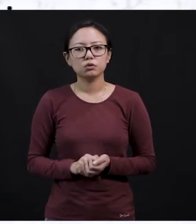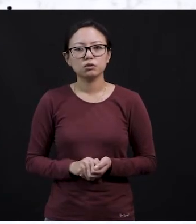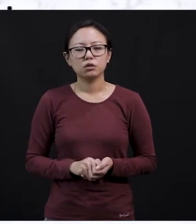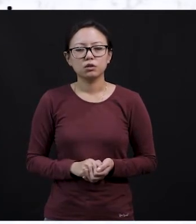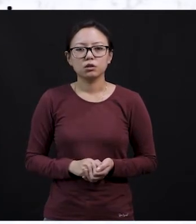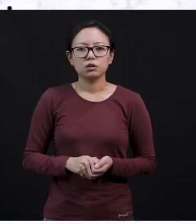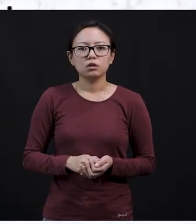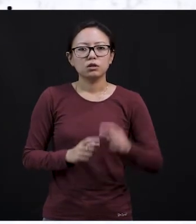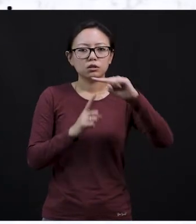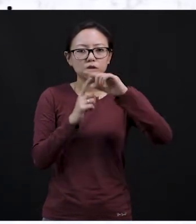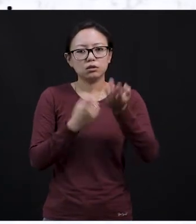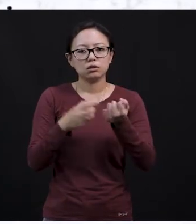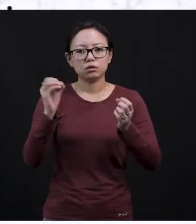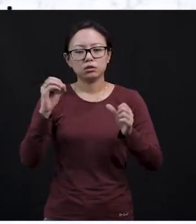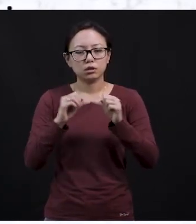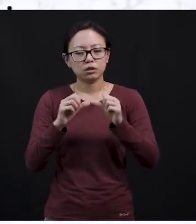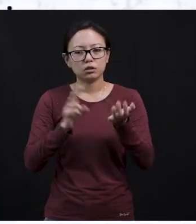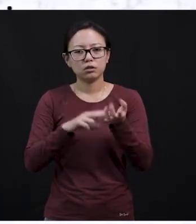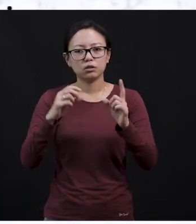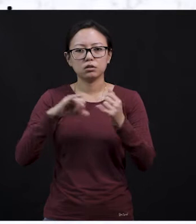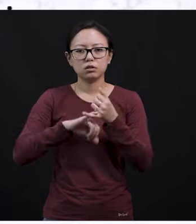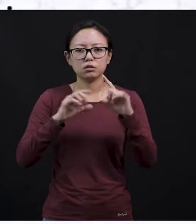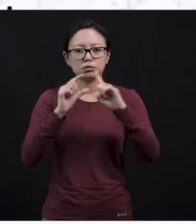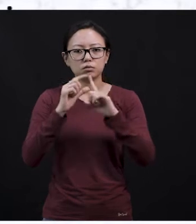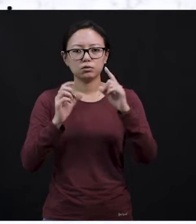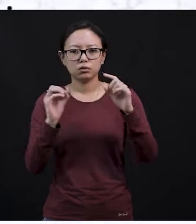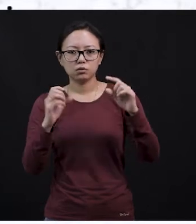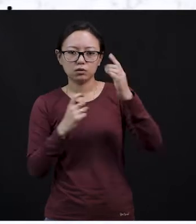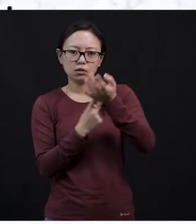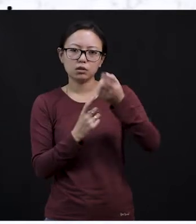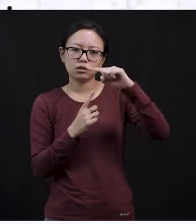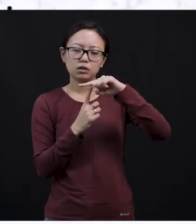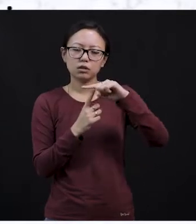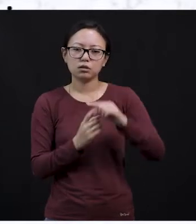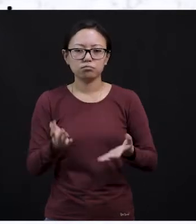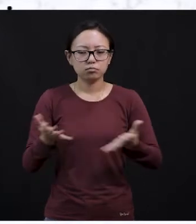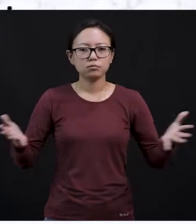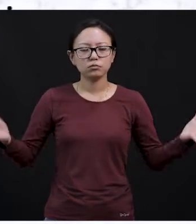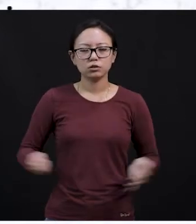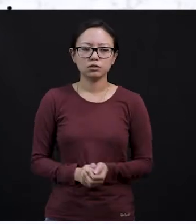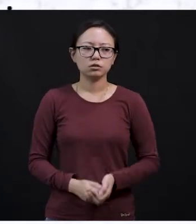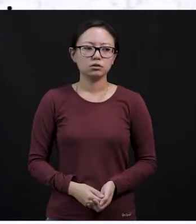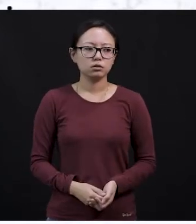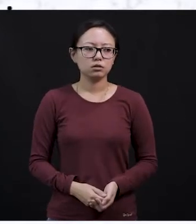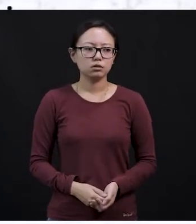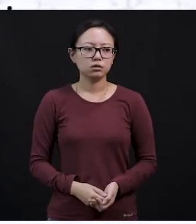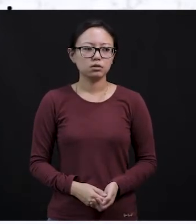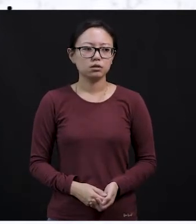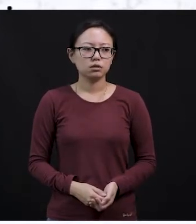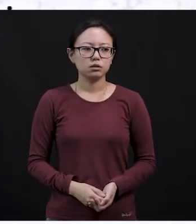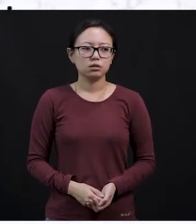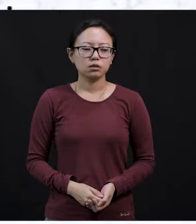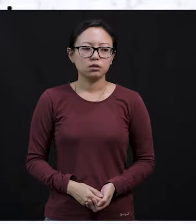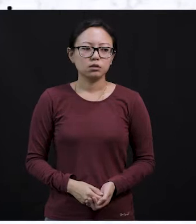the Britishers. Landmarks from this period, which means the things that were built there or were renovated or